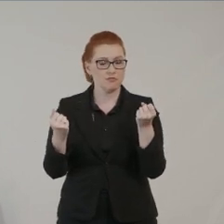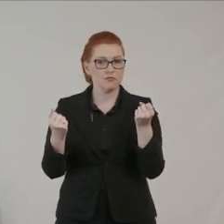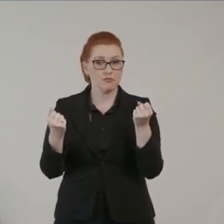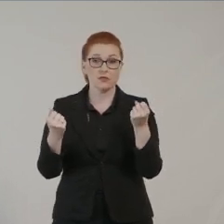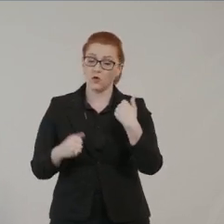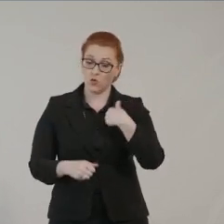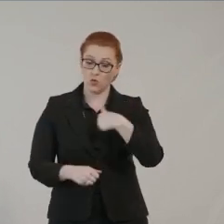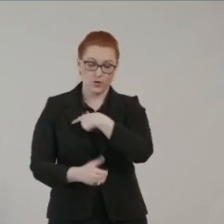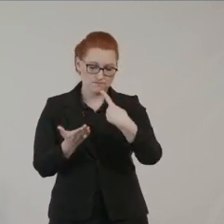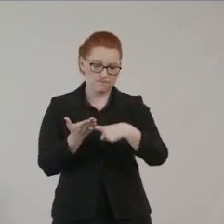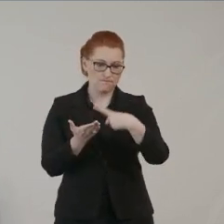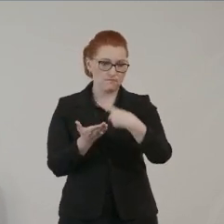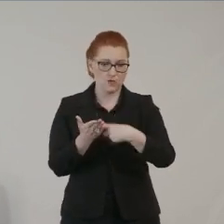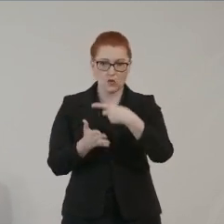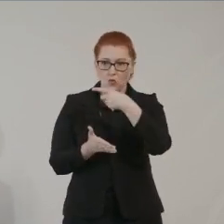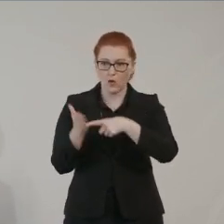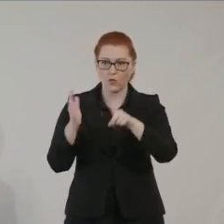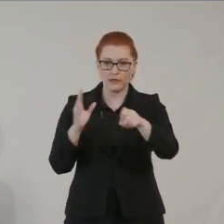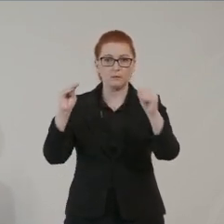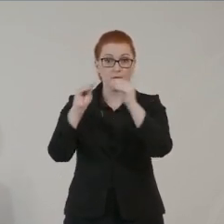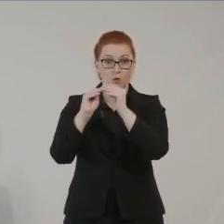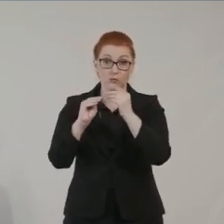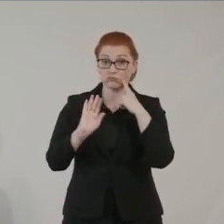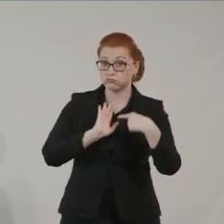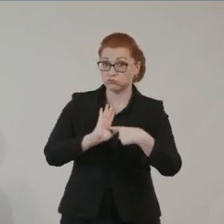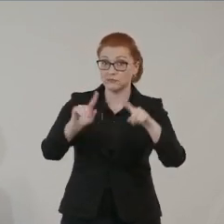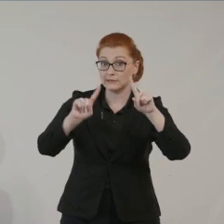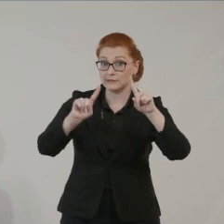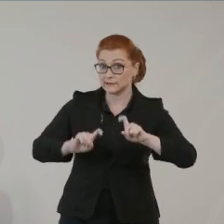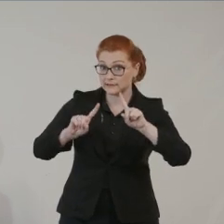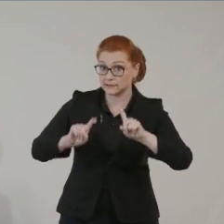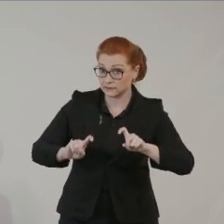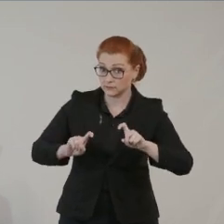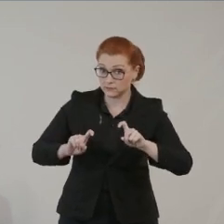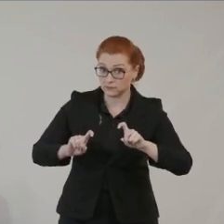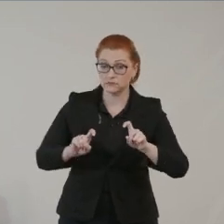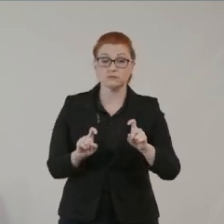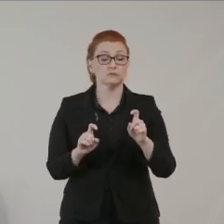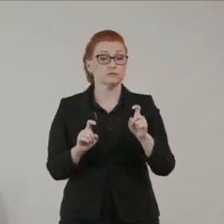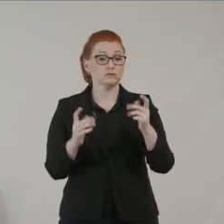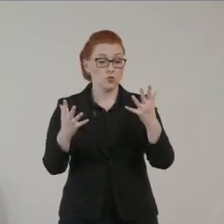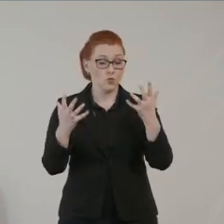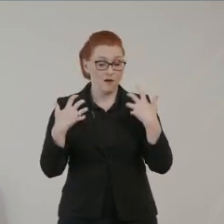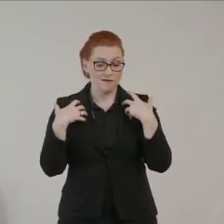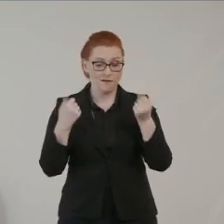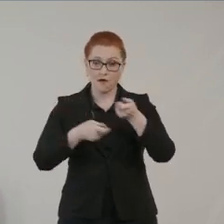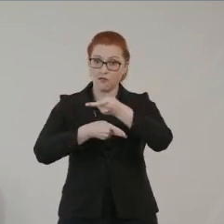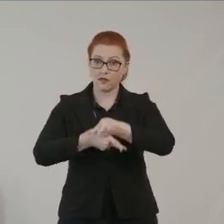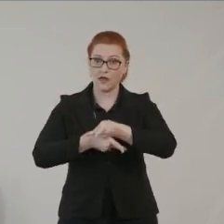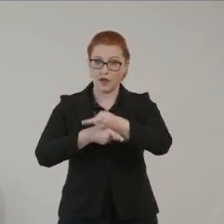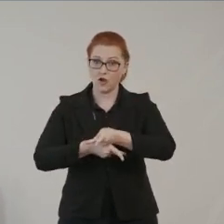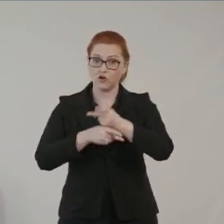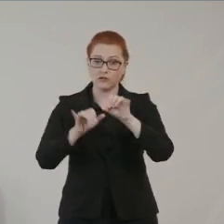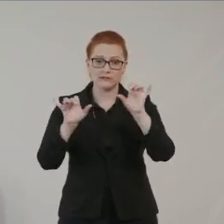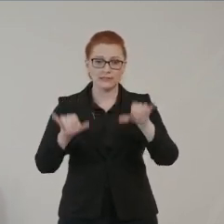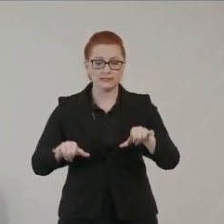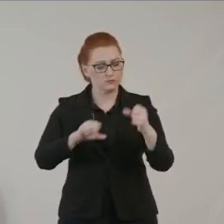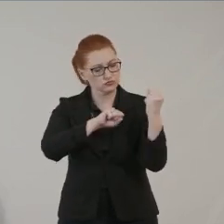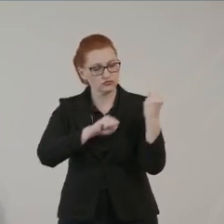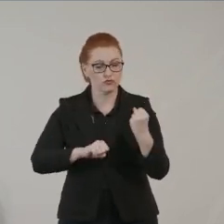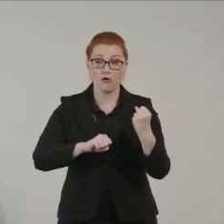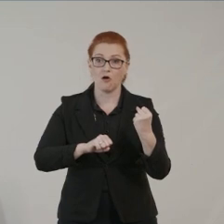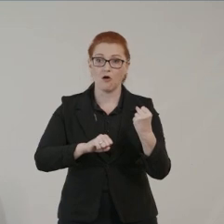more of, like testing. We want to make sure that our healthcare system is strong and we want to make sure we have the proper data